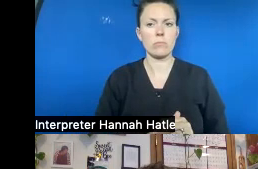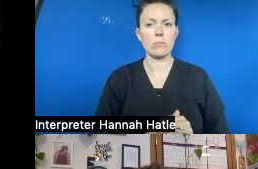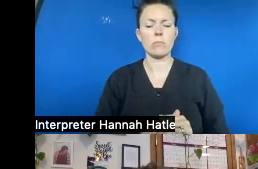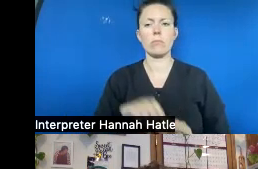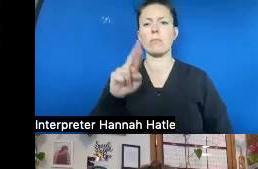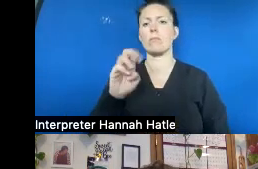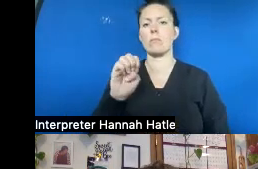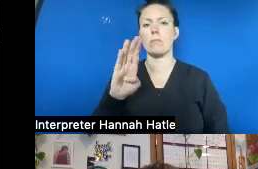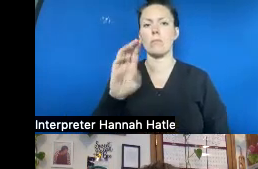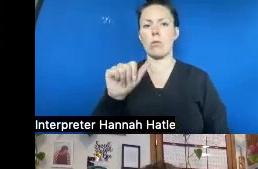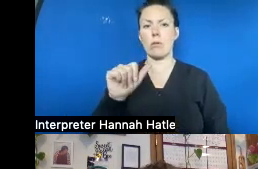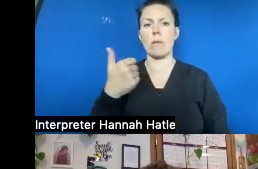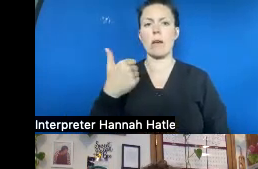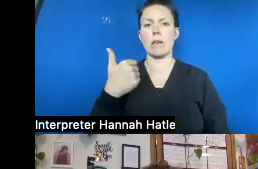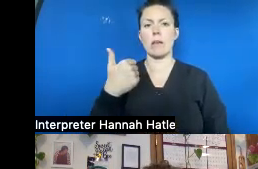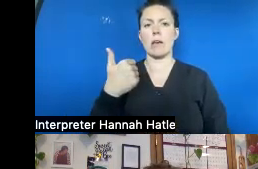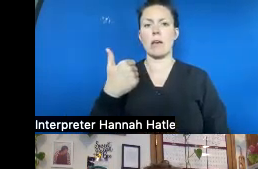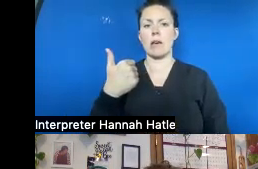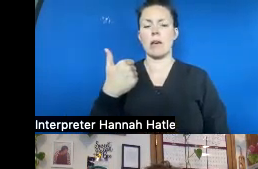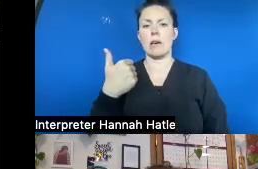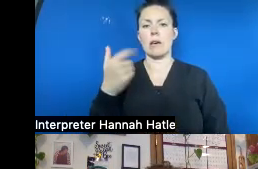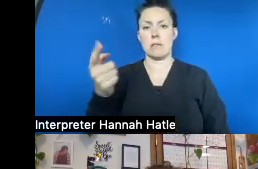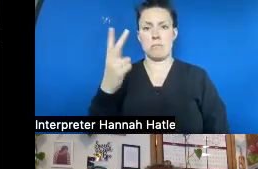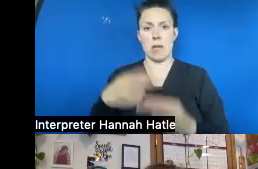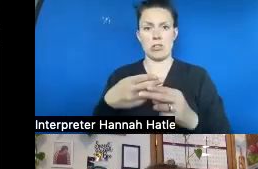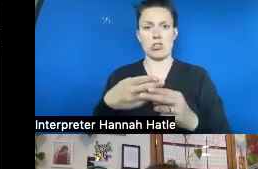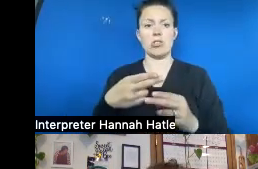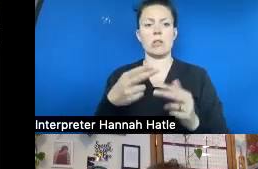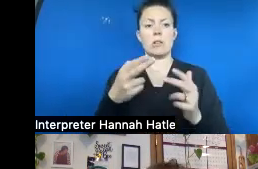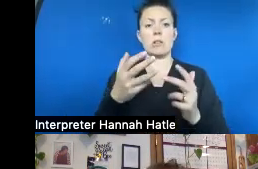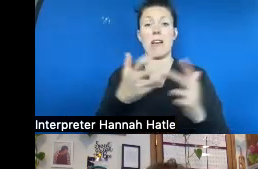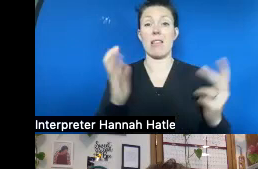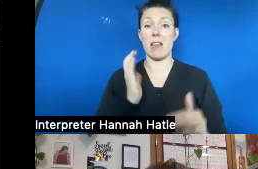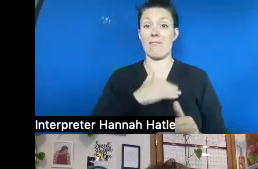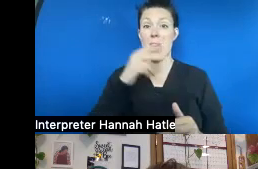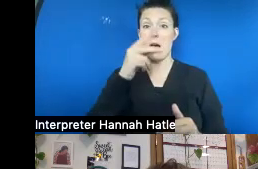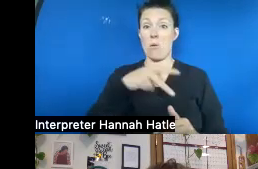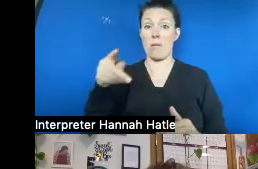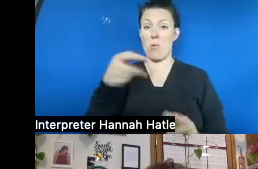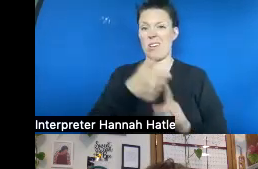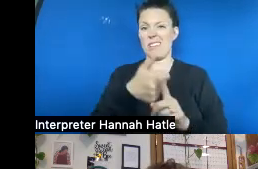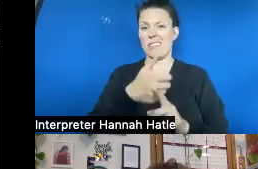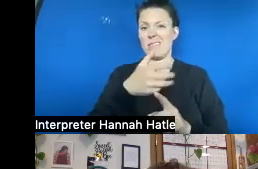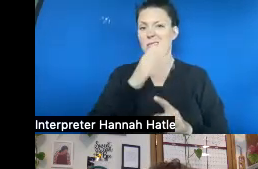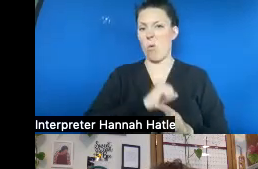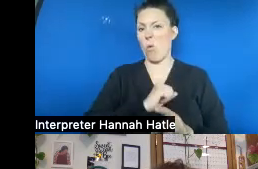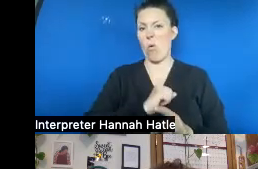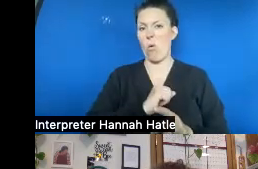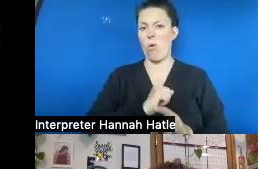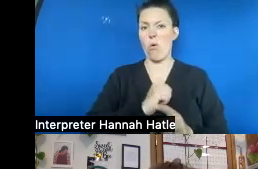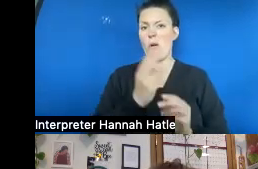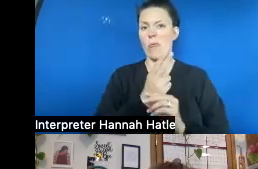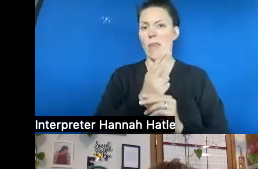Rebecca had acknowledged that a lot of our PowerPoints are outdated, right? It's using really